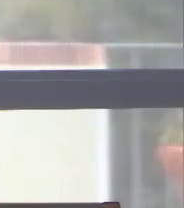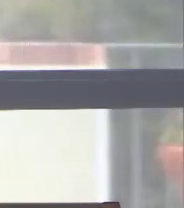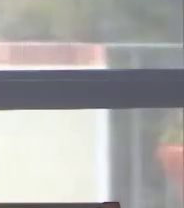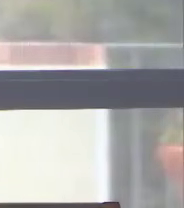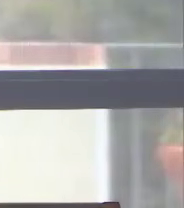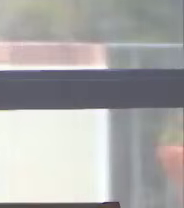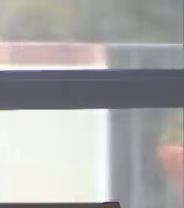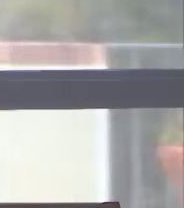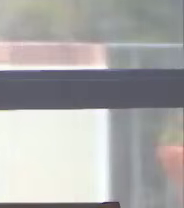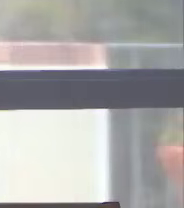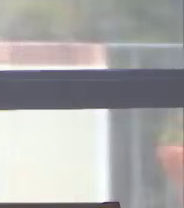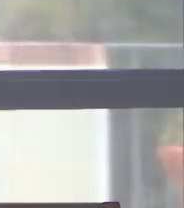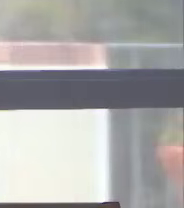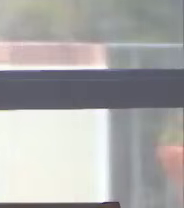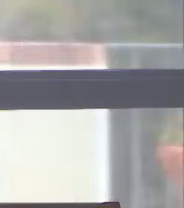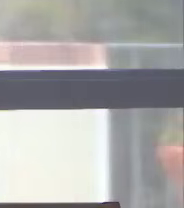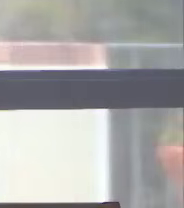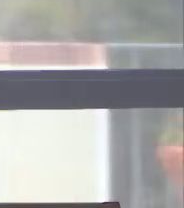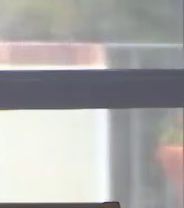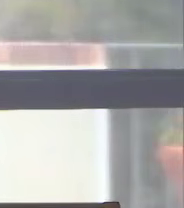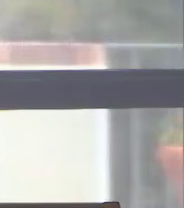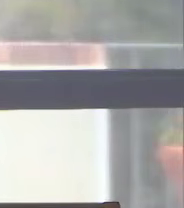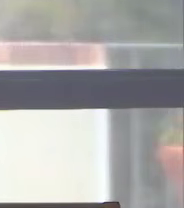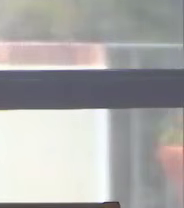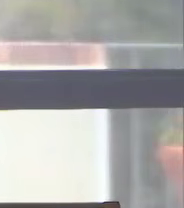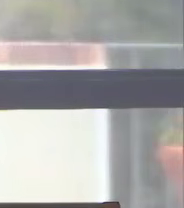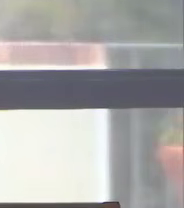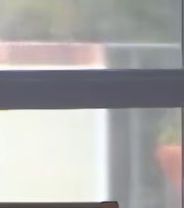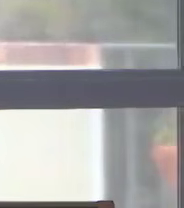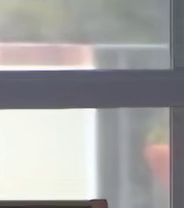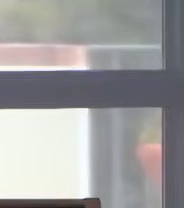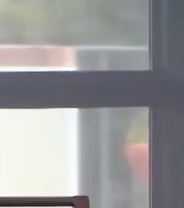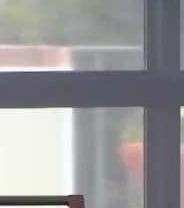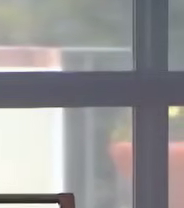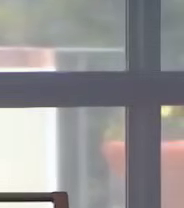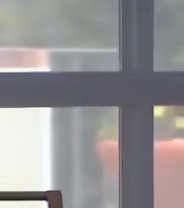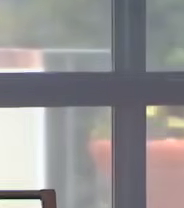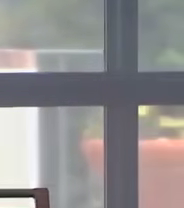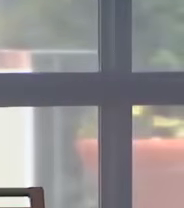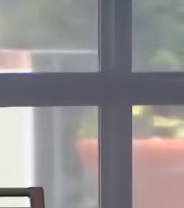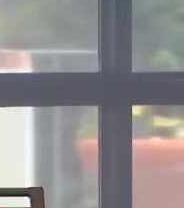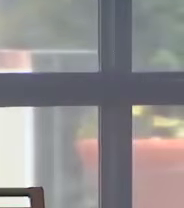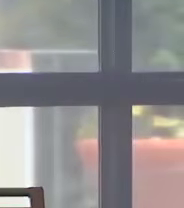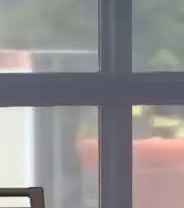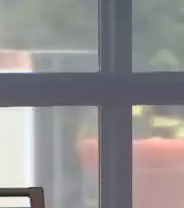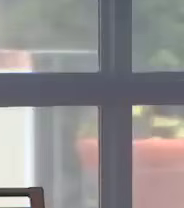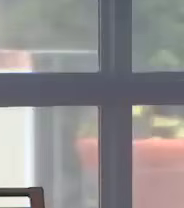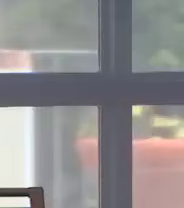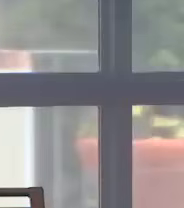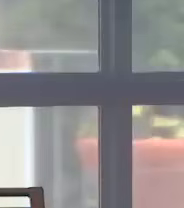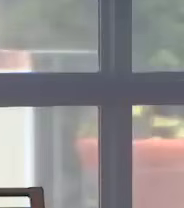and Lorena, in the room. I think that Cambria was also joining us, but I'm not sure she's here yet. So ladies, if you want to join